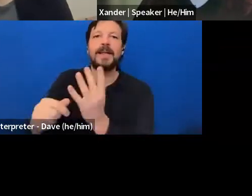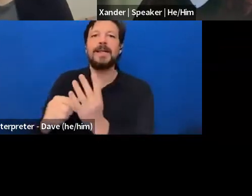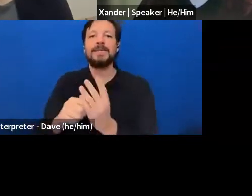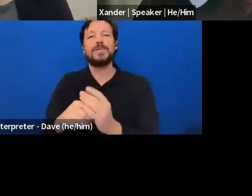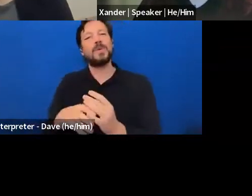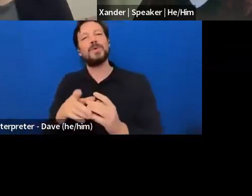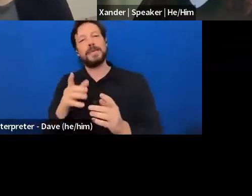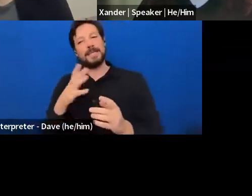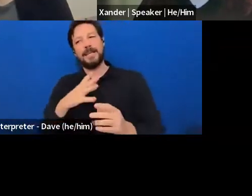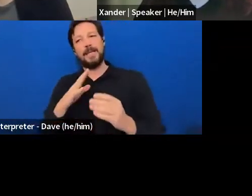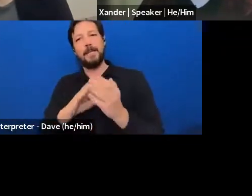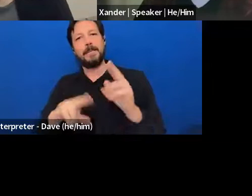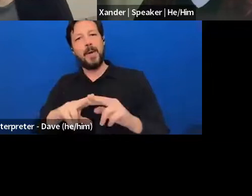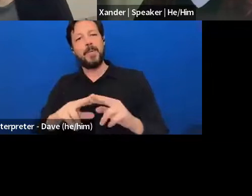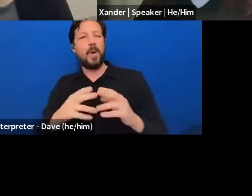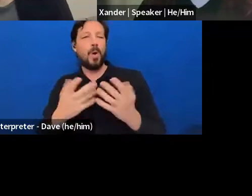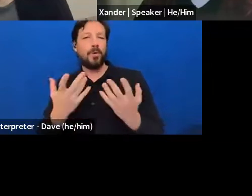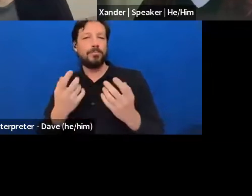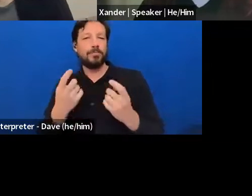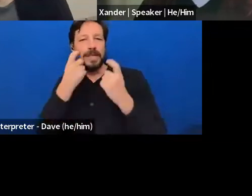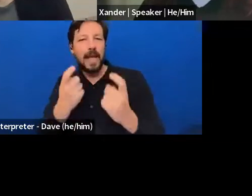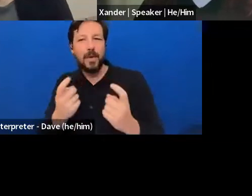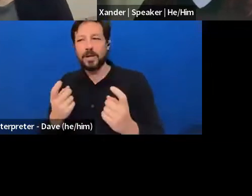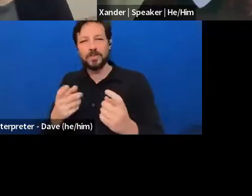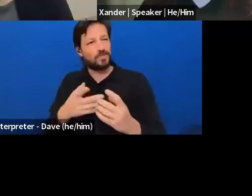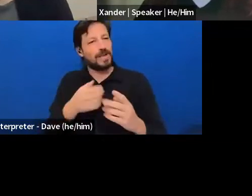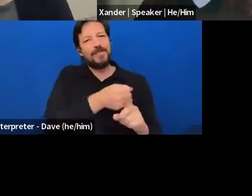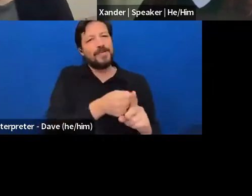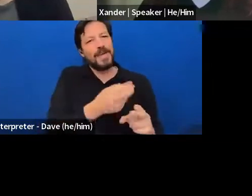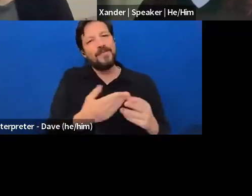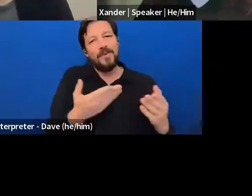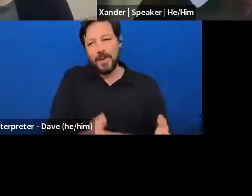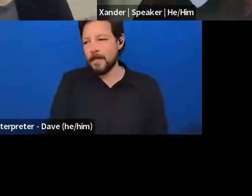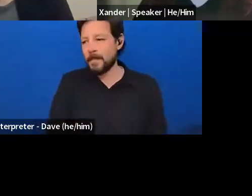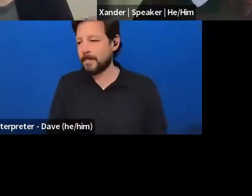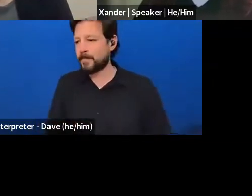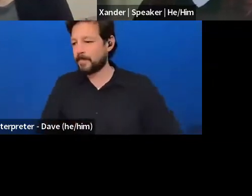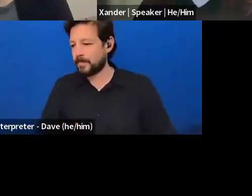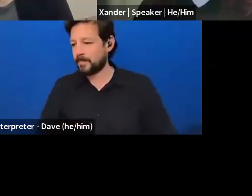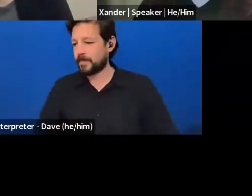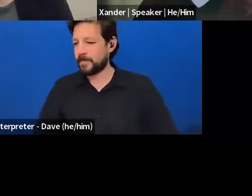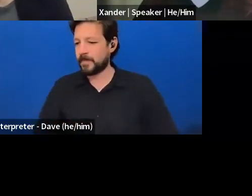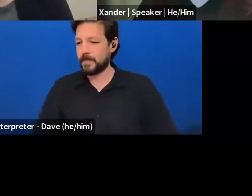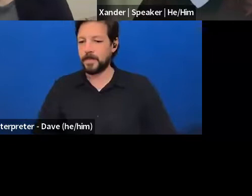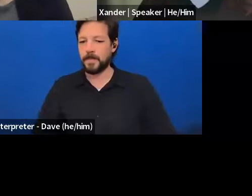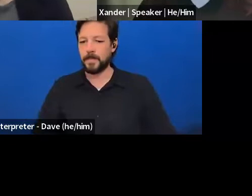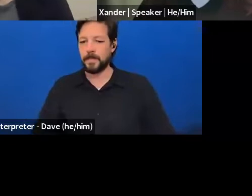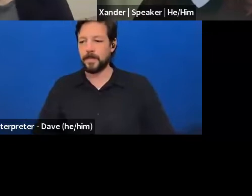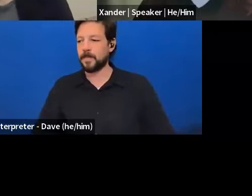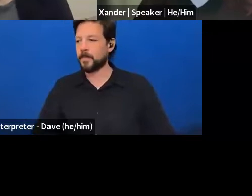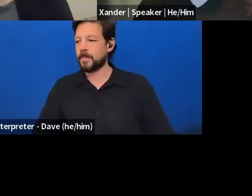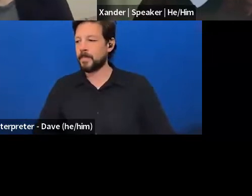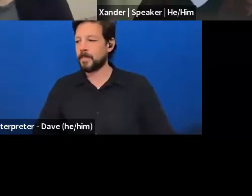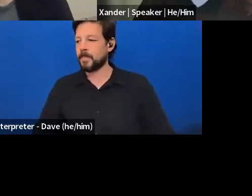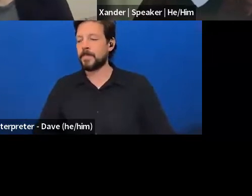the manager of all things that happen in their lives. And this means that families and the